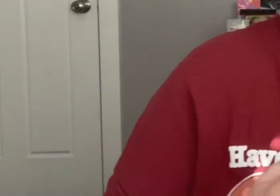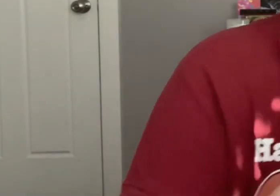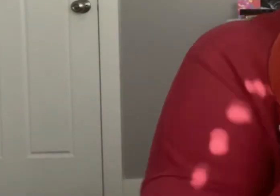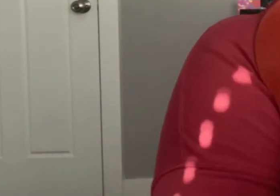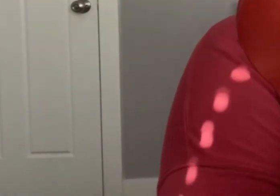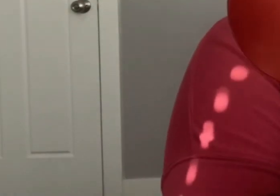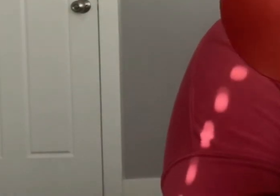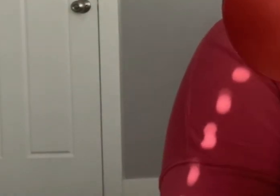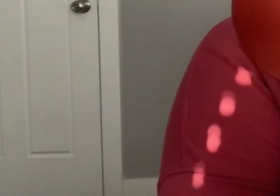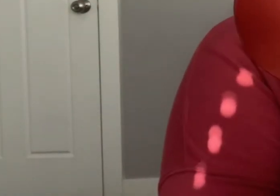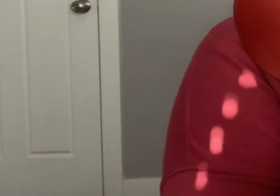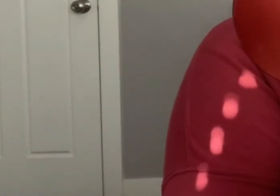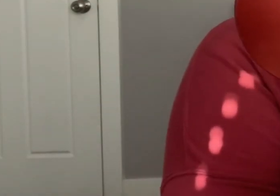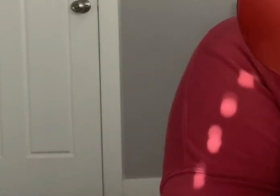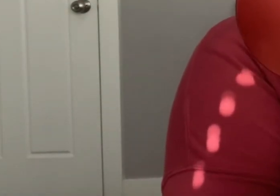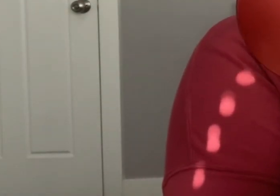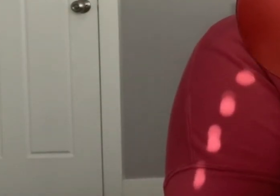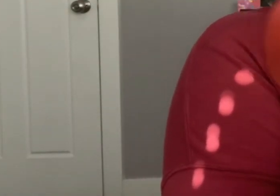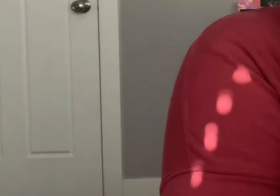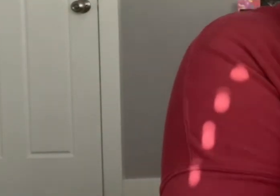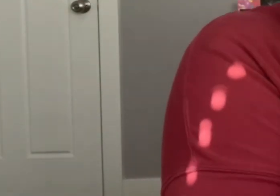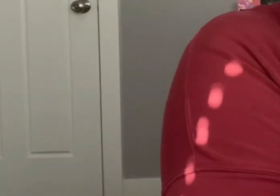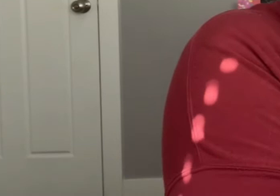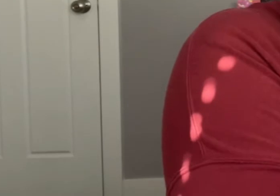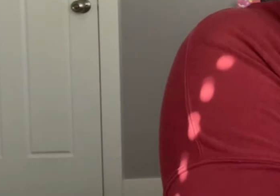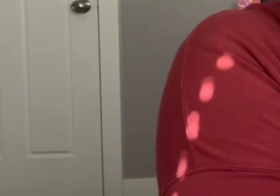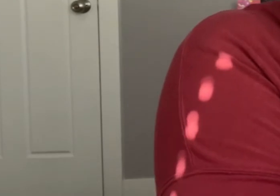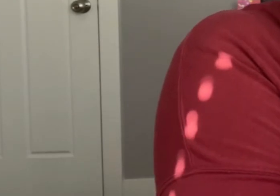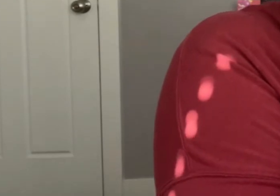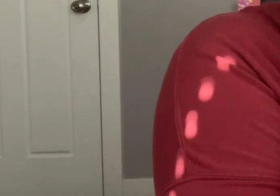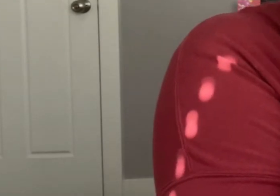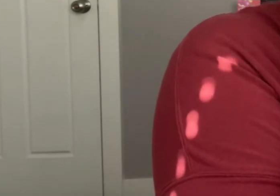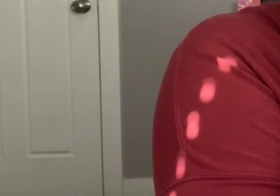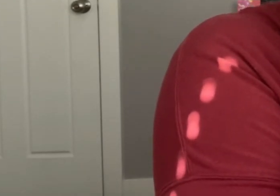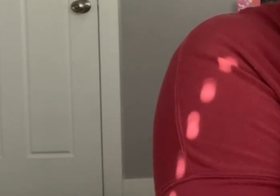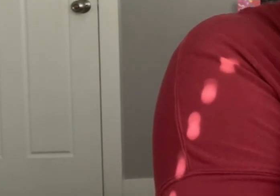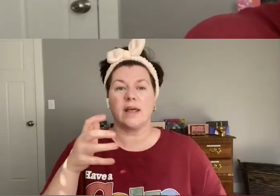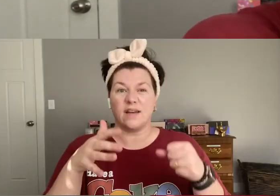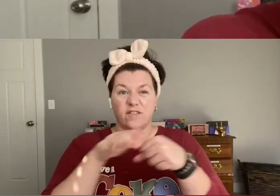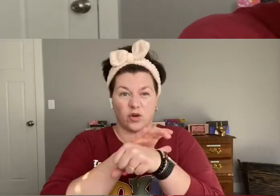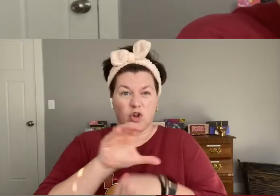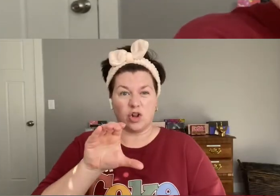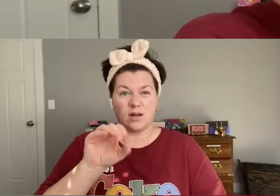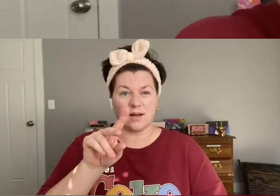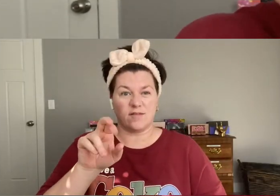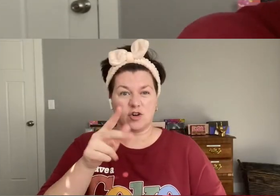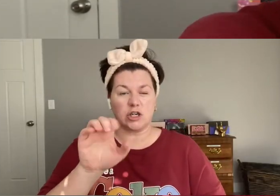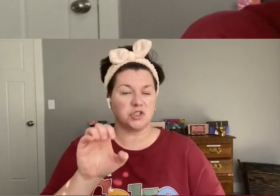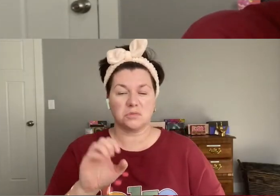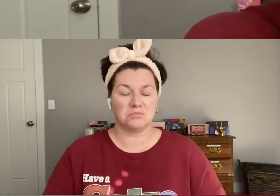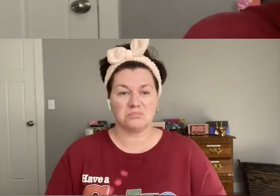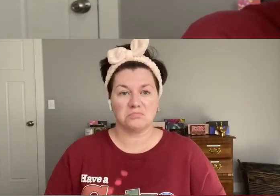have a lot of coverage. If that is the purpose, I would say that it is not living its best